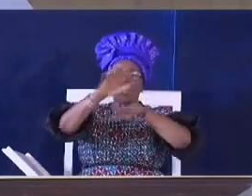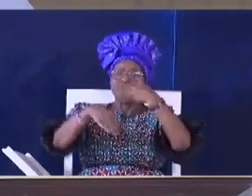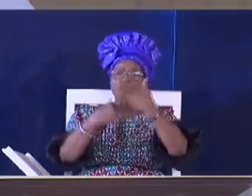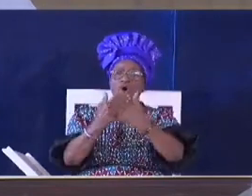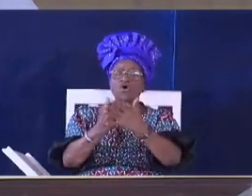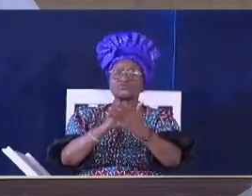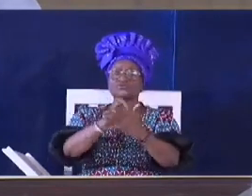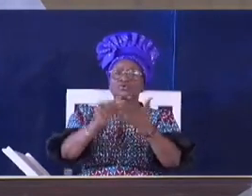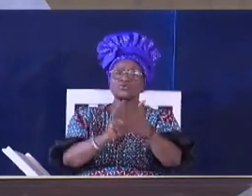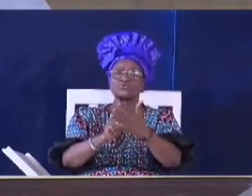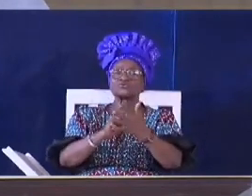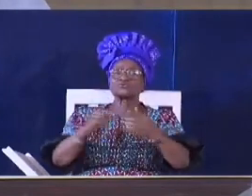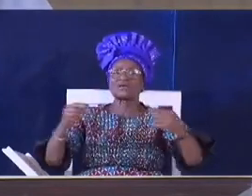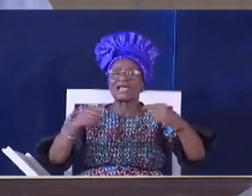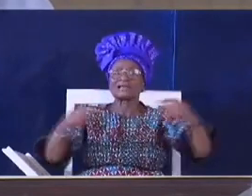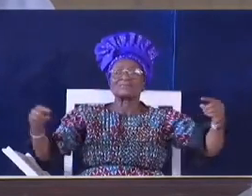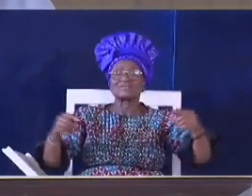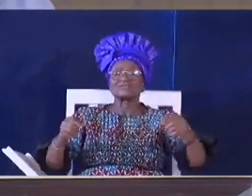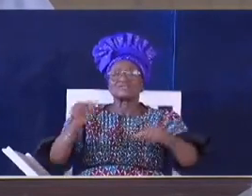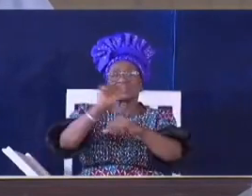that have been working against you